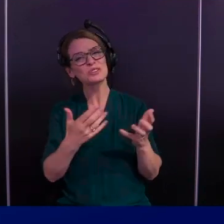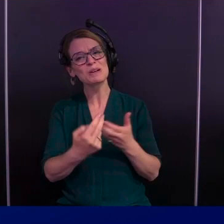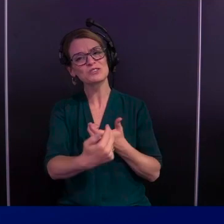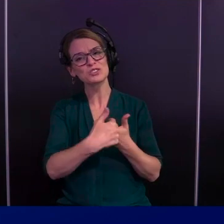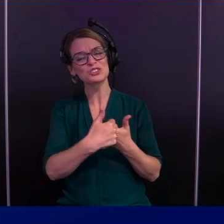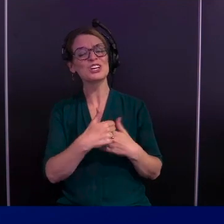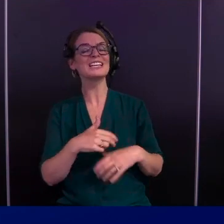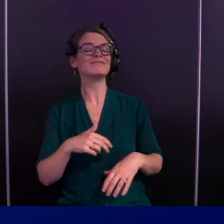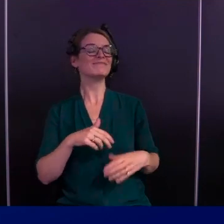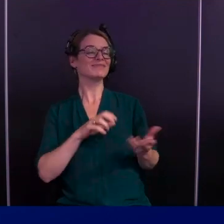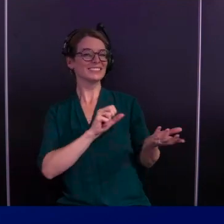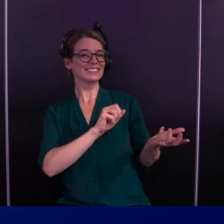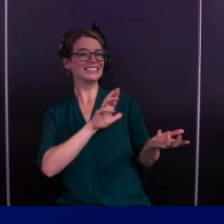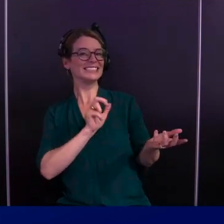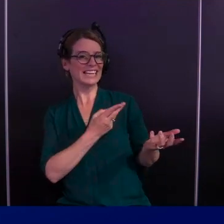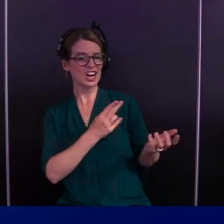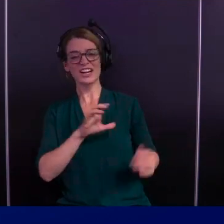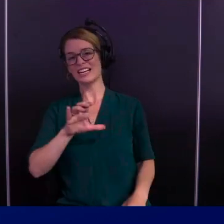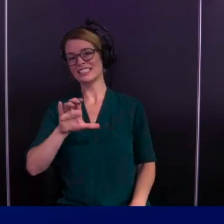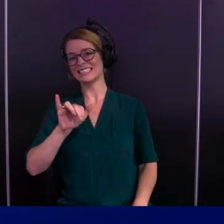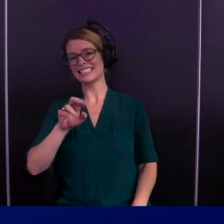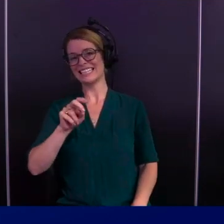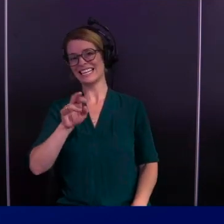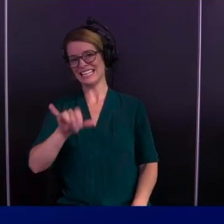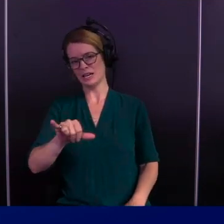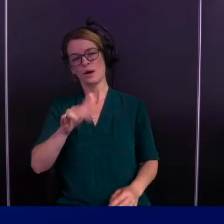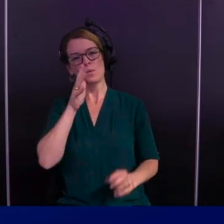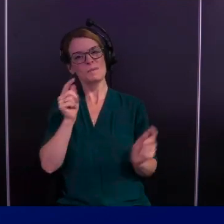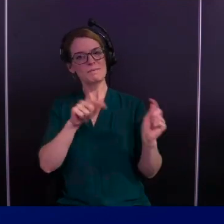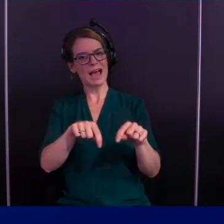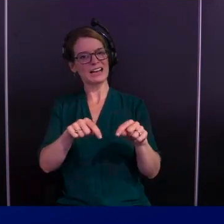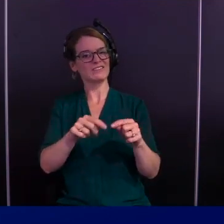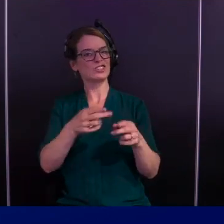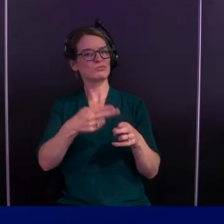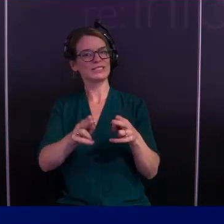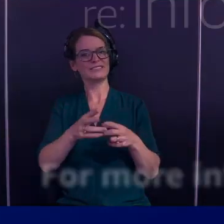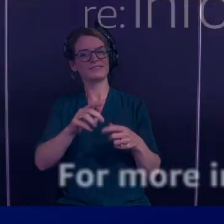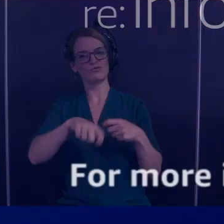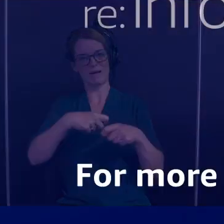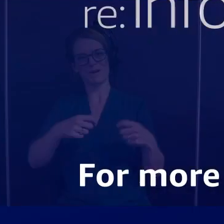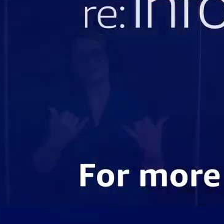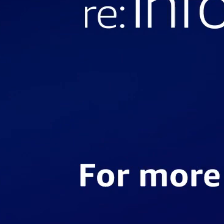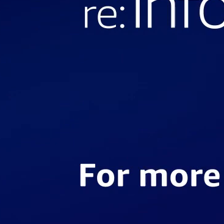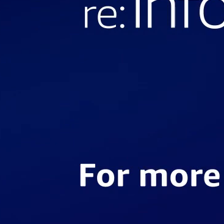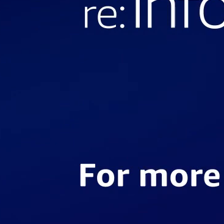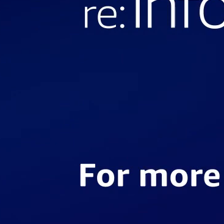and Cydney Stude, we are going to sign off briefly, and we'll be back with a wrap-up for the day. Thank you.